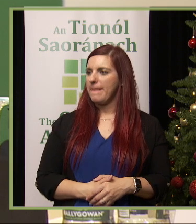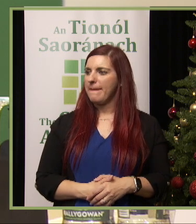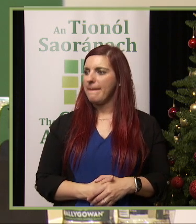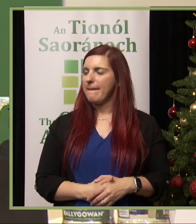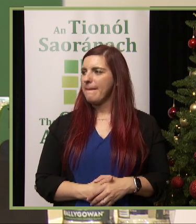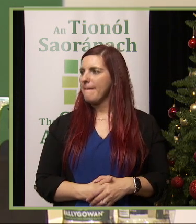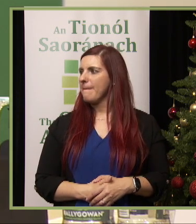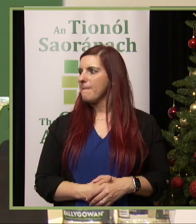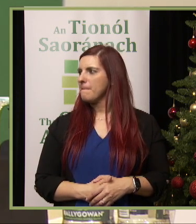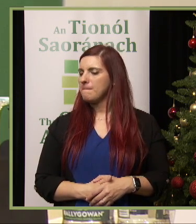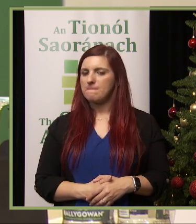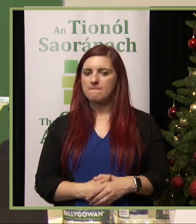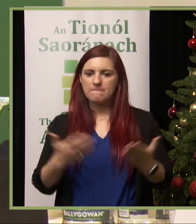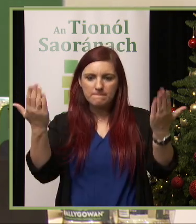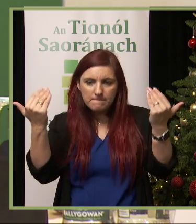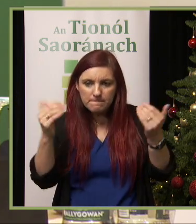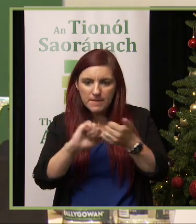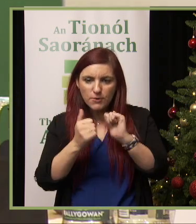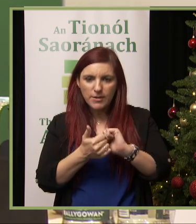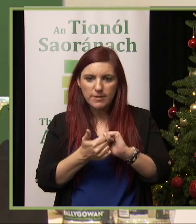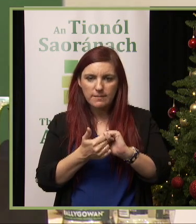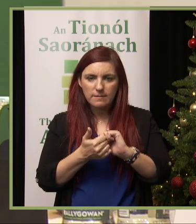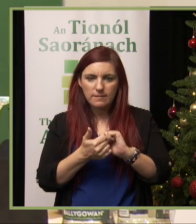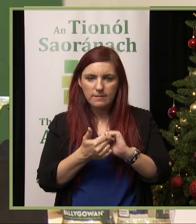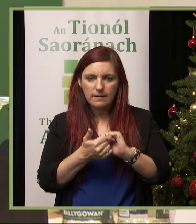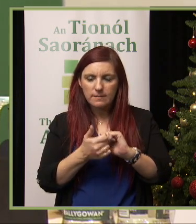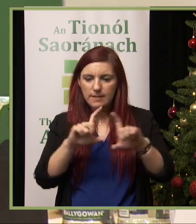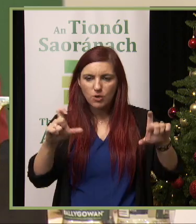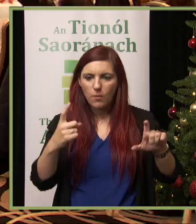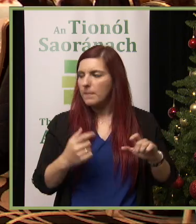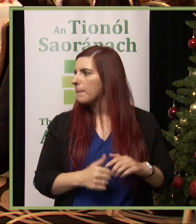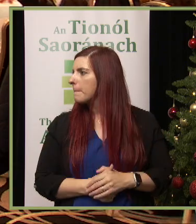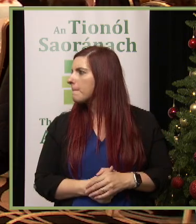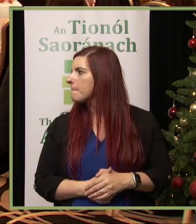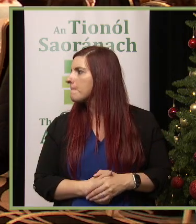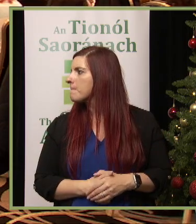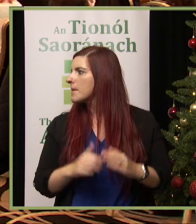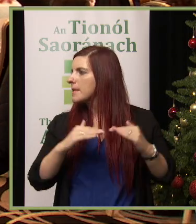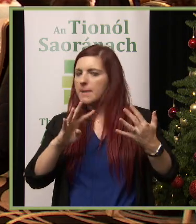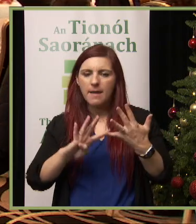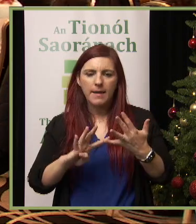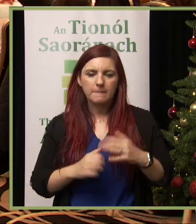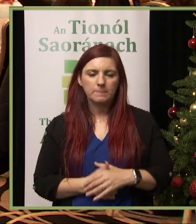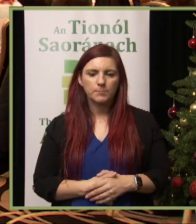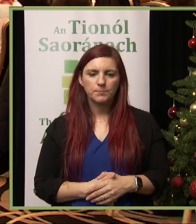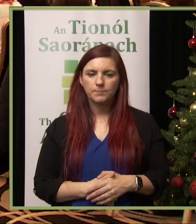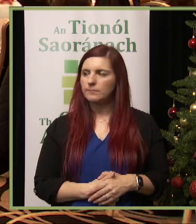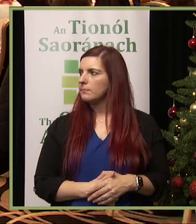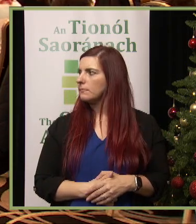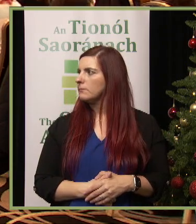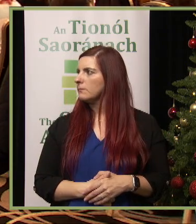More recommendations or more changes to this section, please. Table 9. Gary.